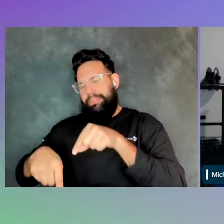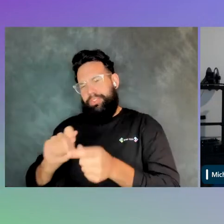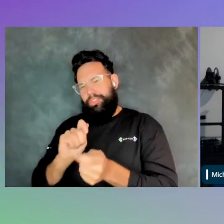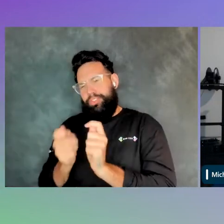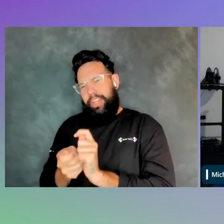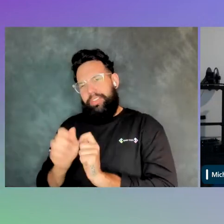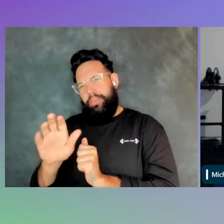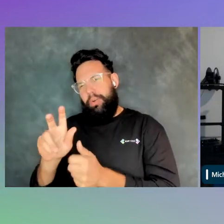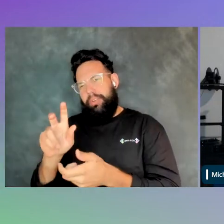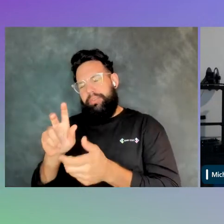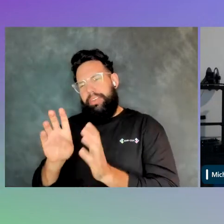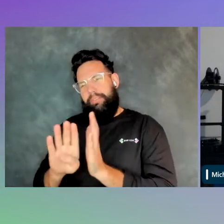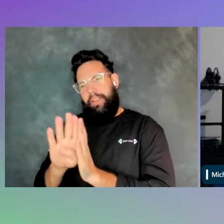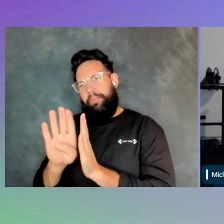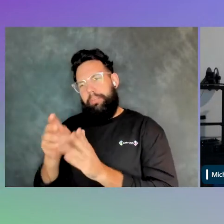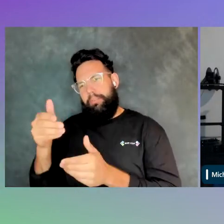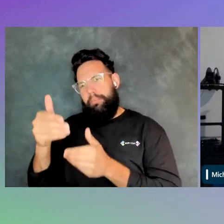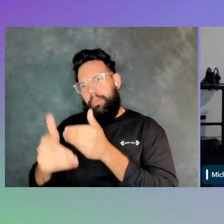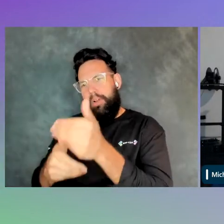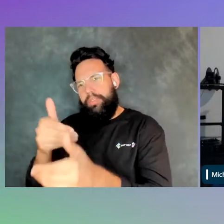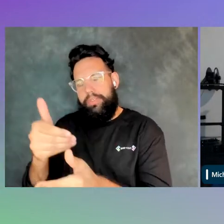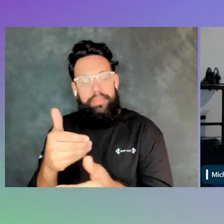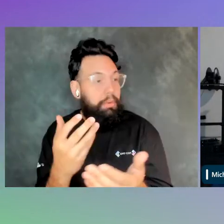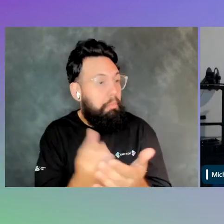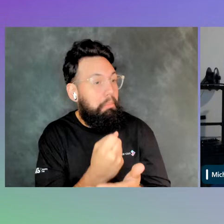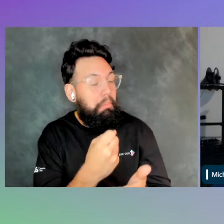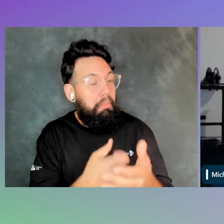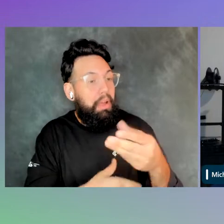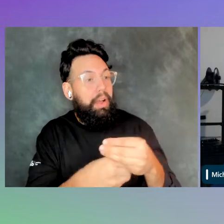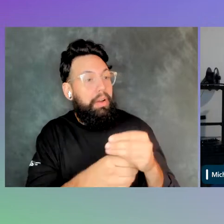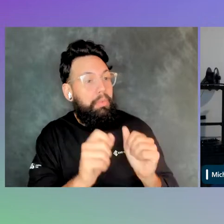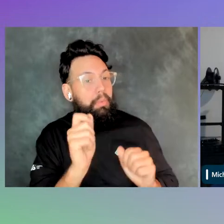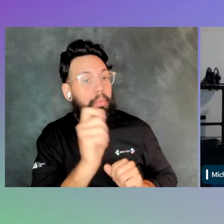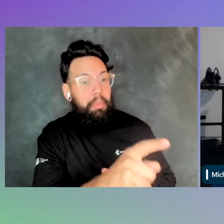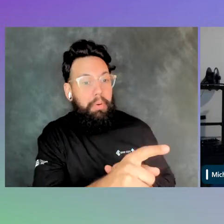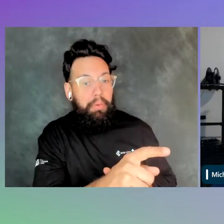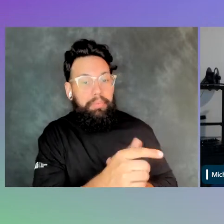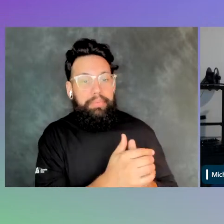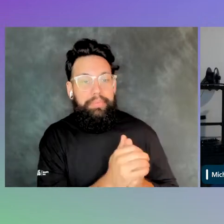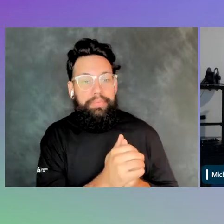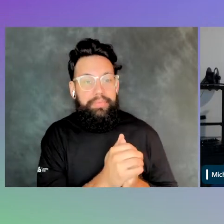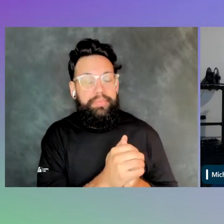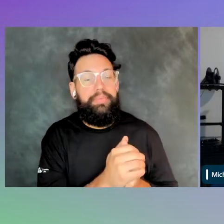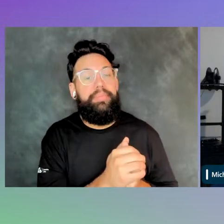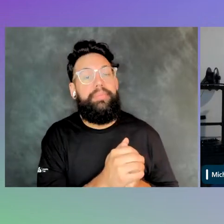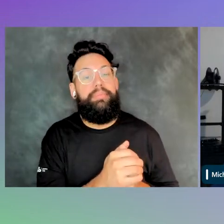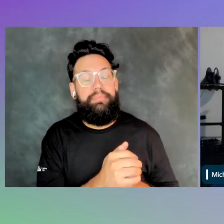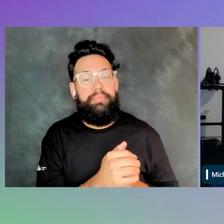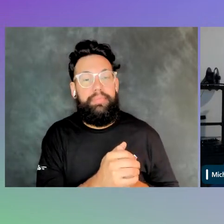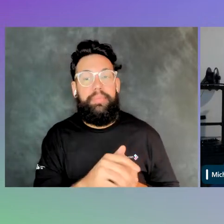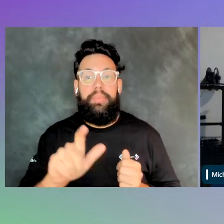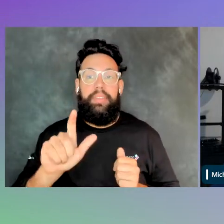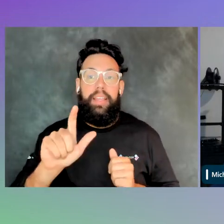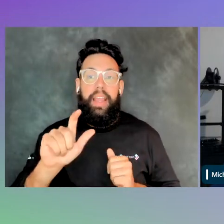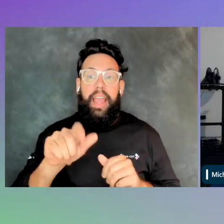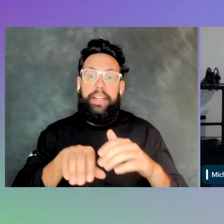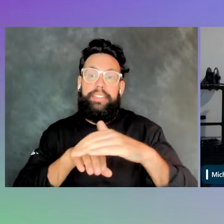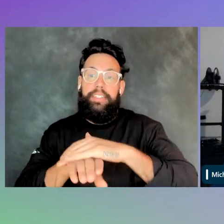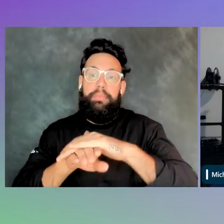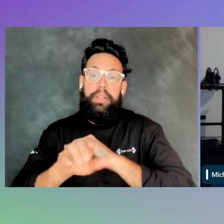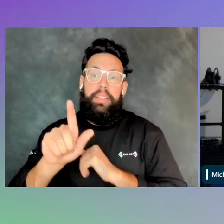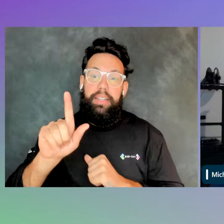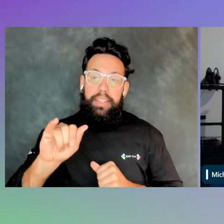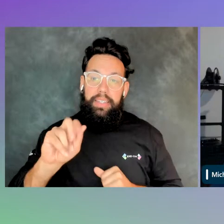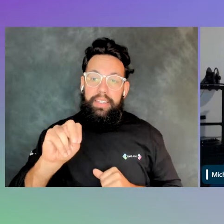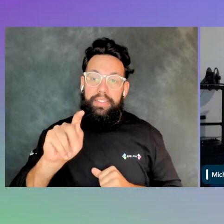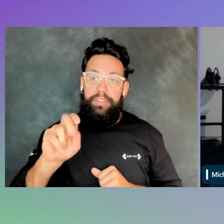Awesome. And just a bonus one here. I did link the accessibility linter extension to VS Code within the chat. So